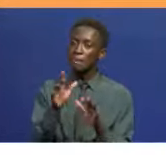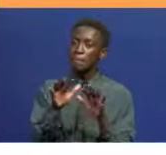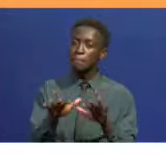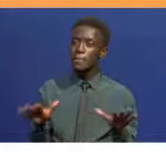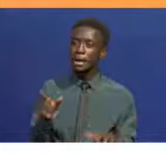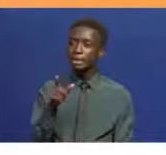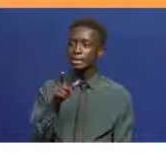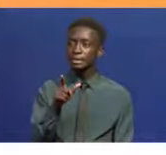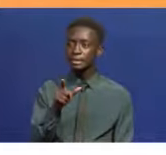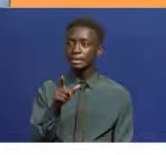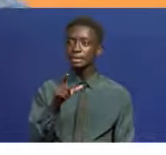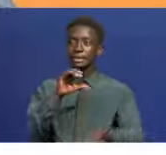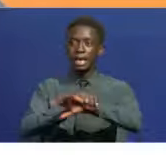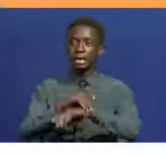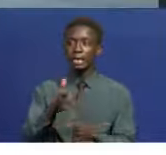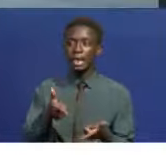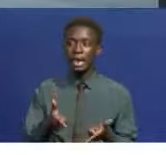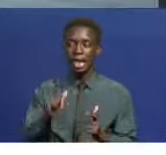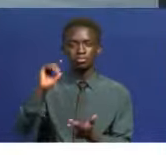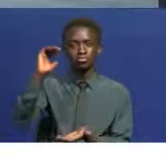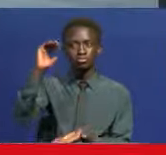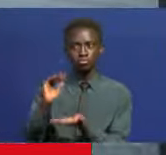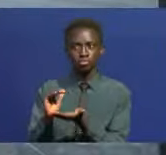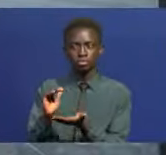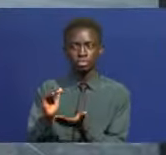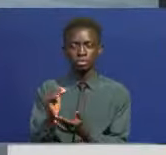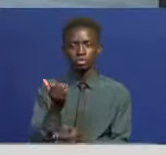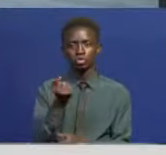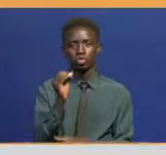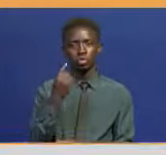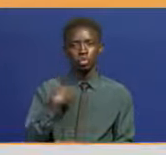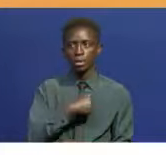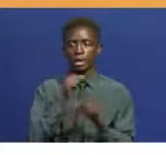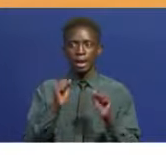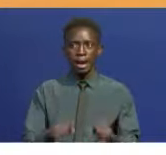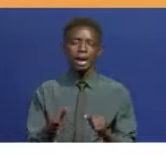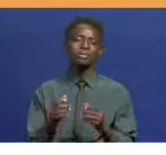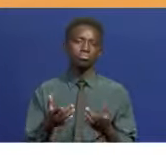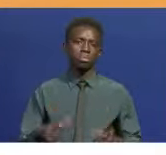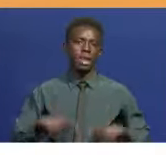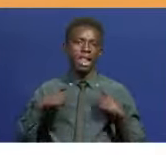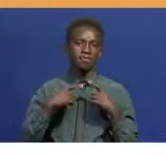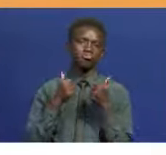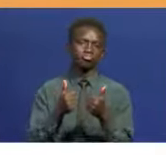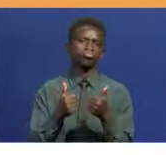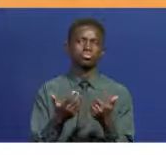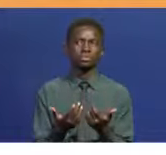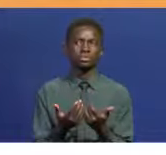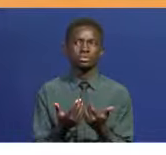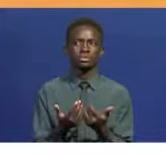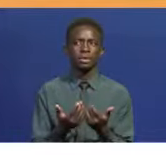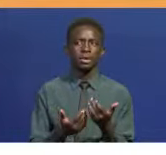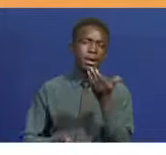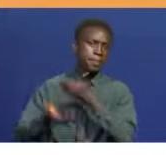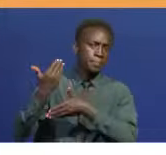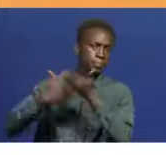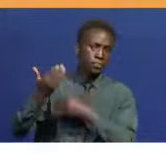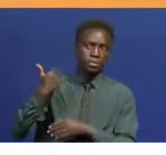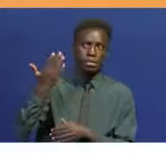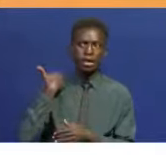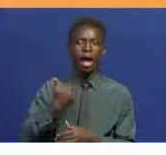the market is offering, let us downgrade also so that we can survive these turbulent waters. And that is what they did. Initially, they used to have permanent